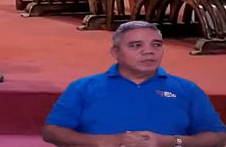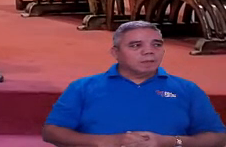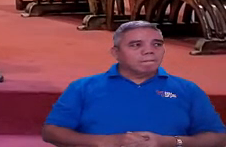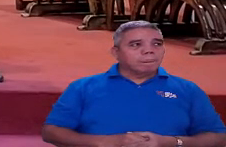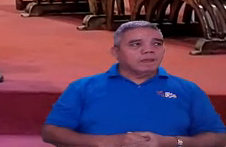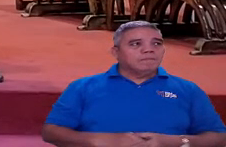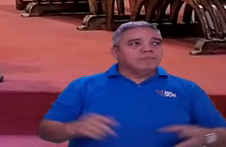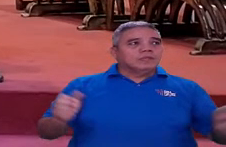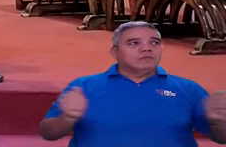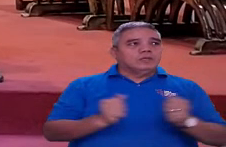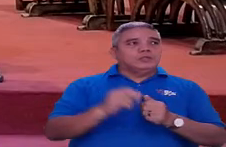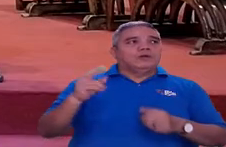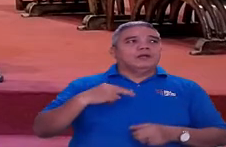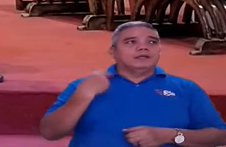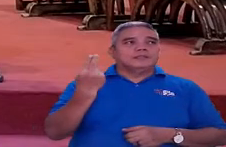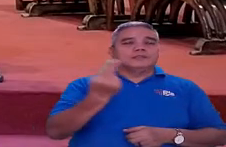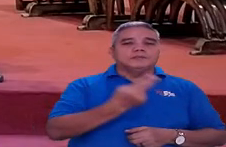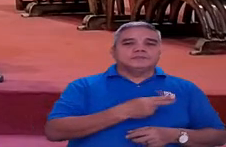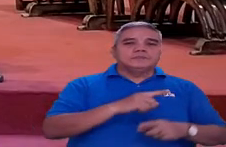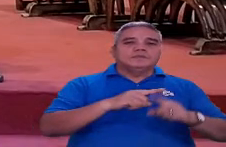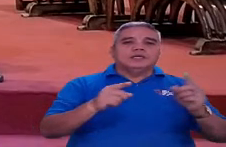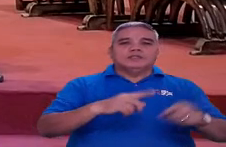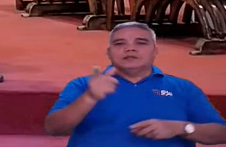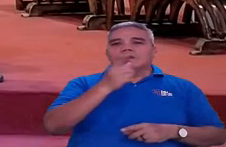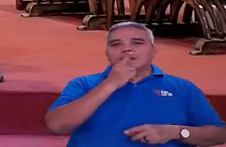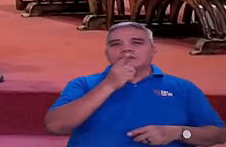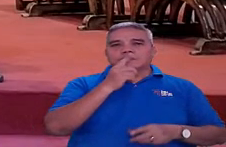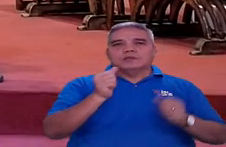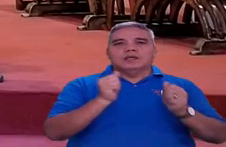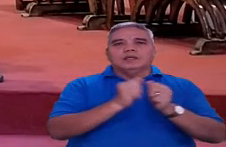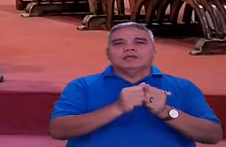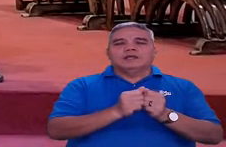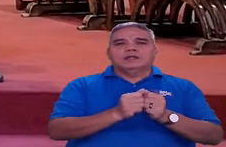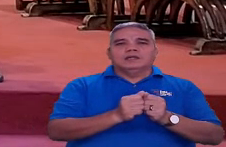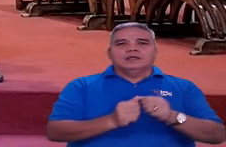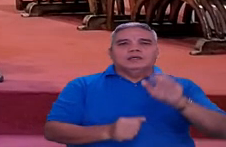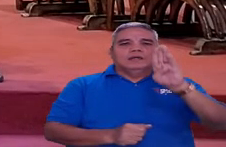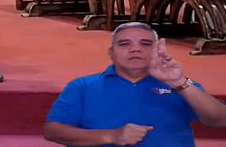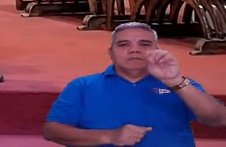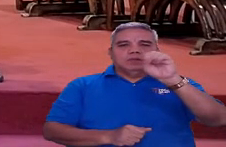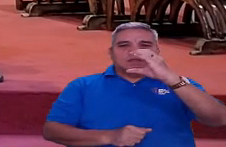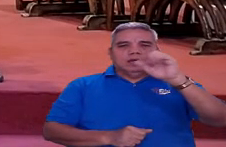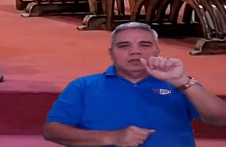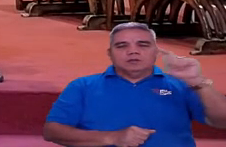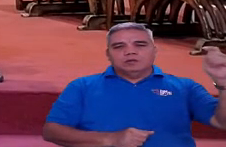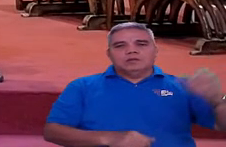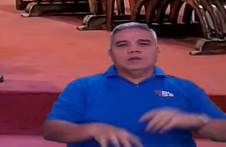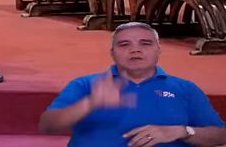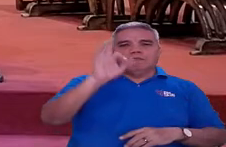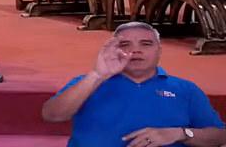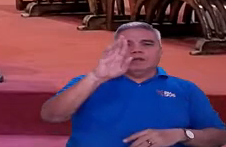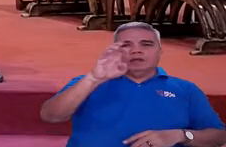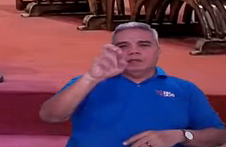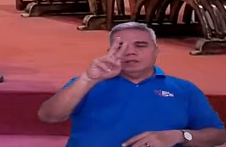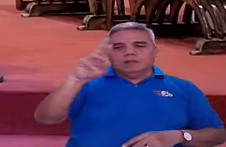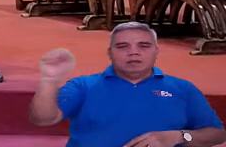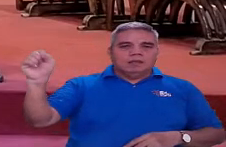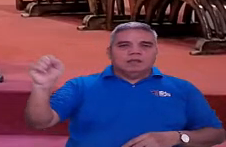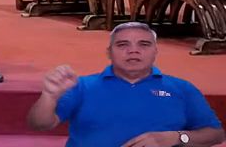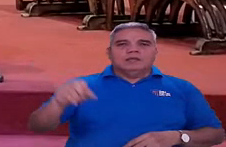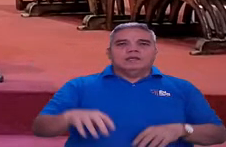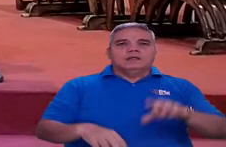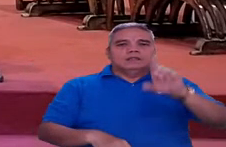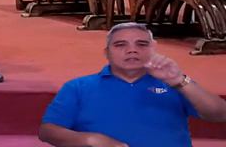following names that will join us in the lunch today. Pastor and Mrs. Buscato, Pastor and Mrs. Ferrer, Pastor and